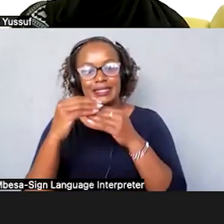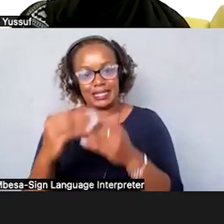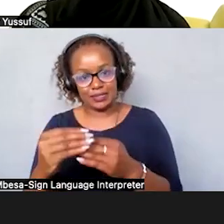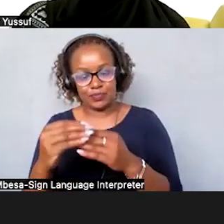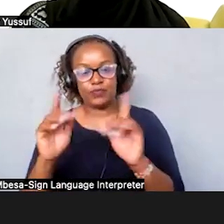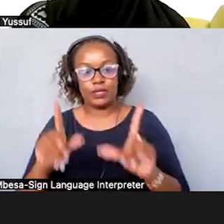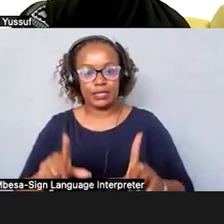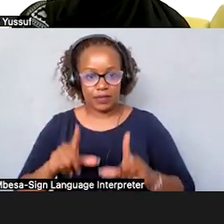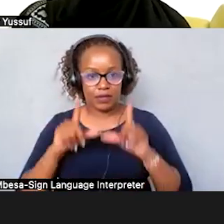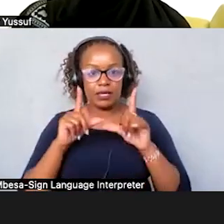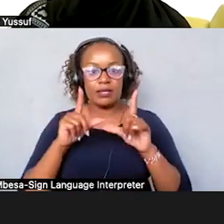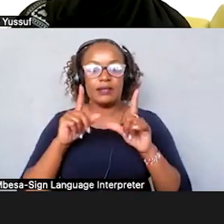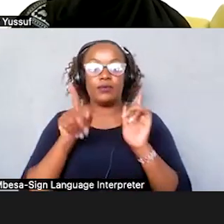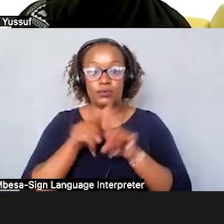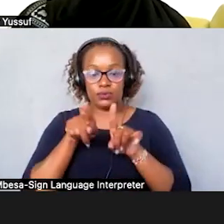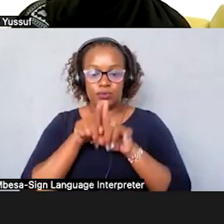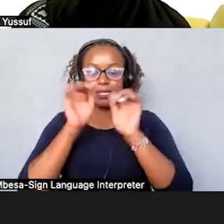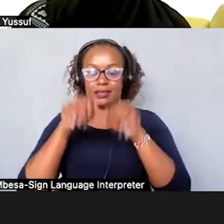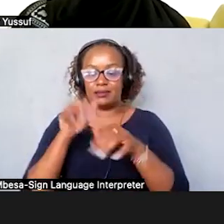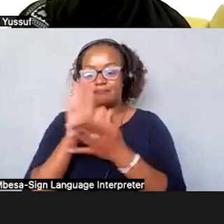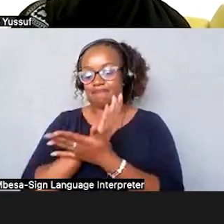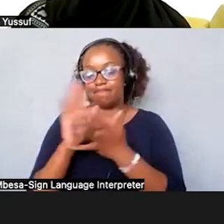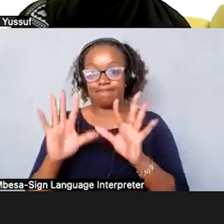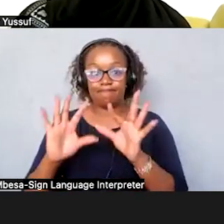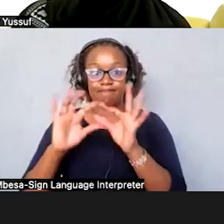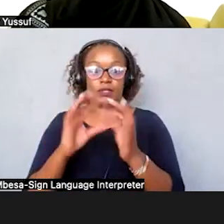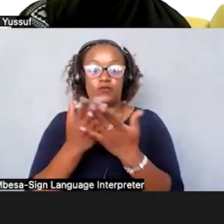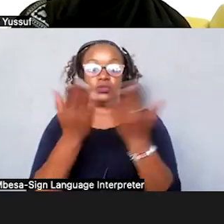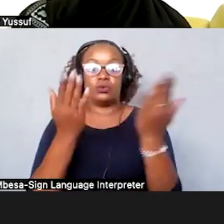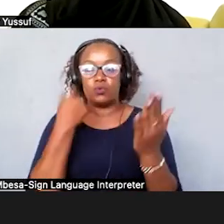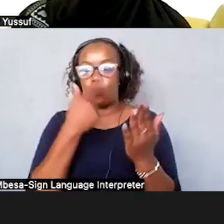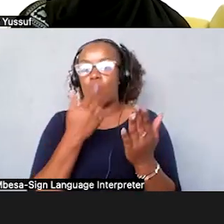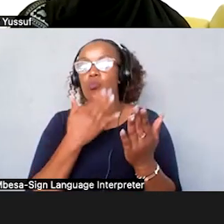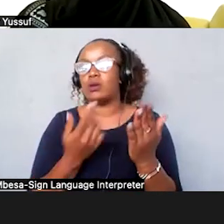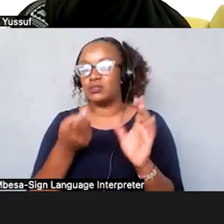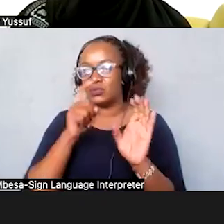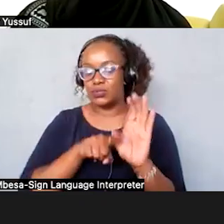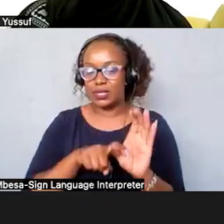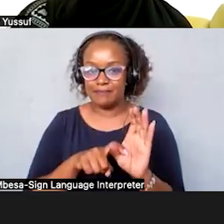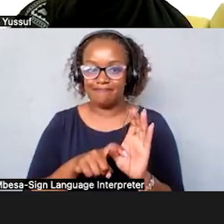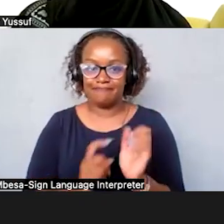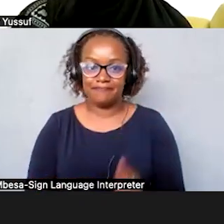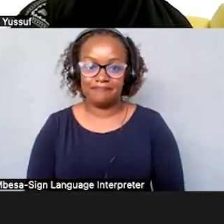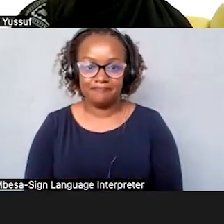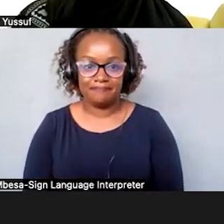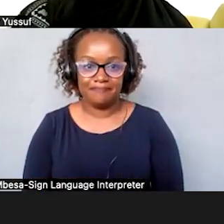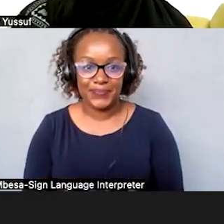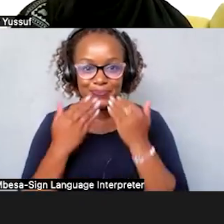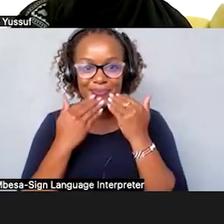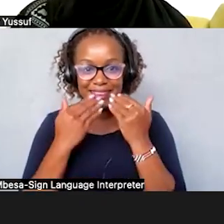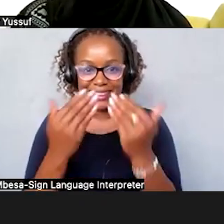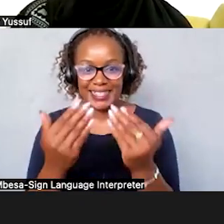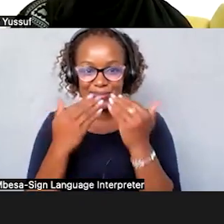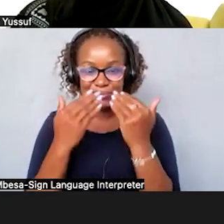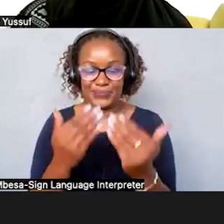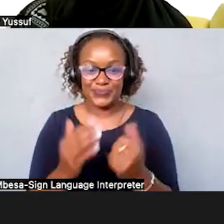link for those who want to join. So I think from my end is that. Thank you so much. Thank you, Kamar. Please do share the link